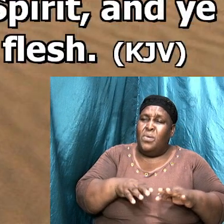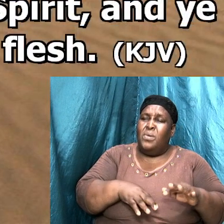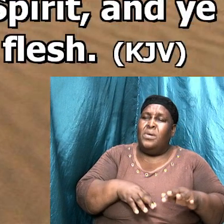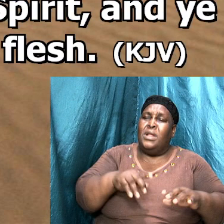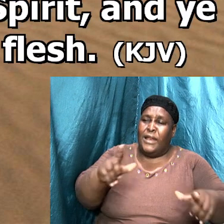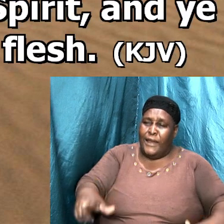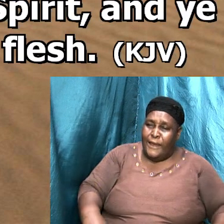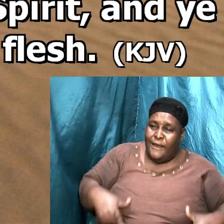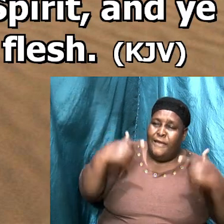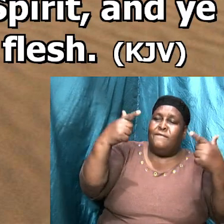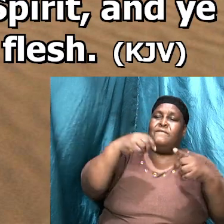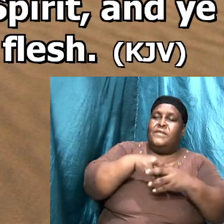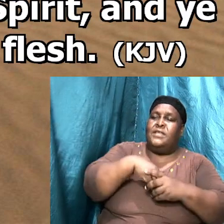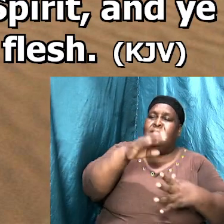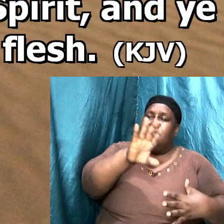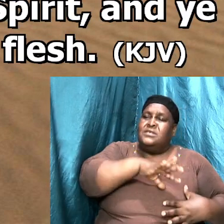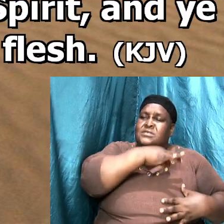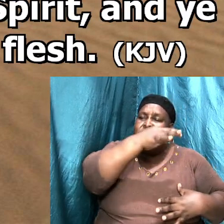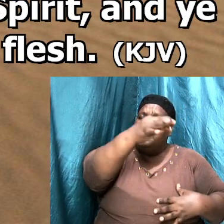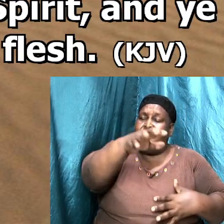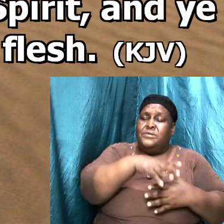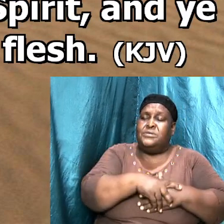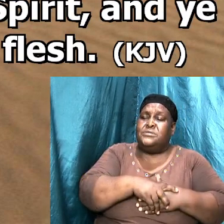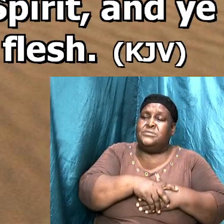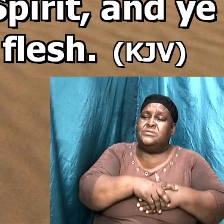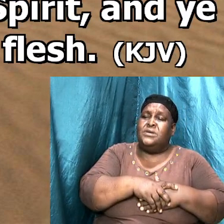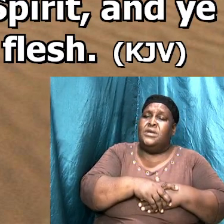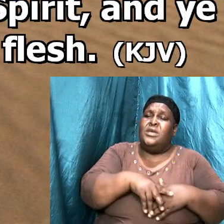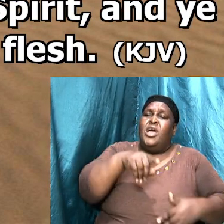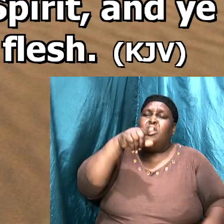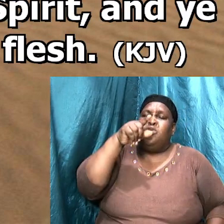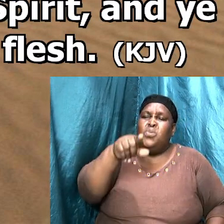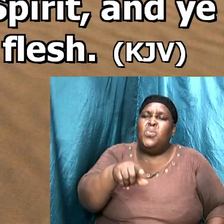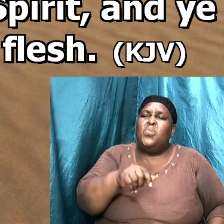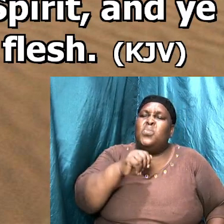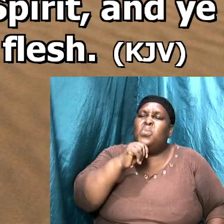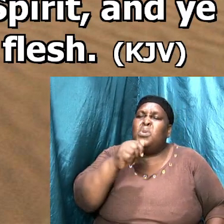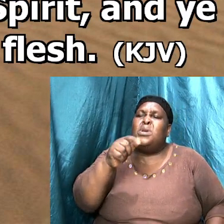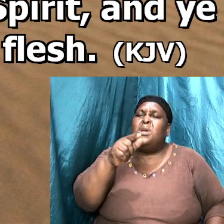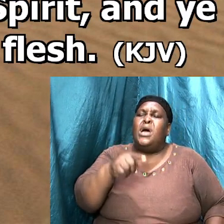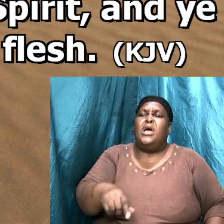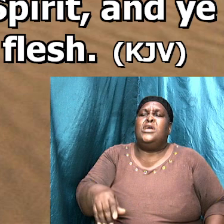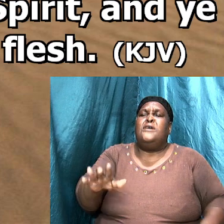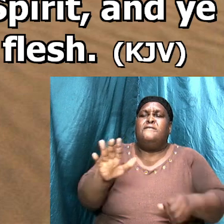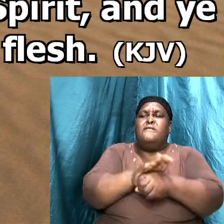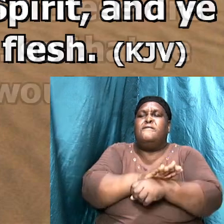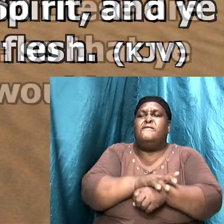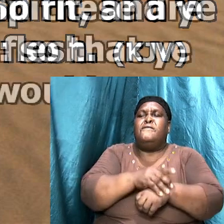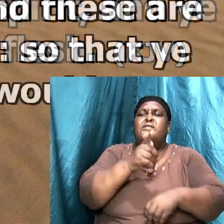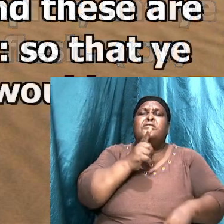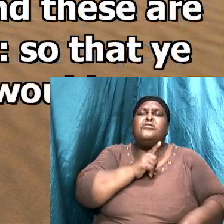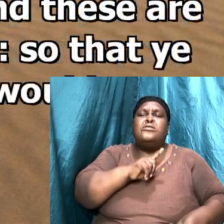walk in the Spirit oh glory and he shall not fulfill the lust of the